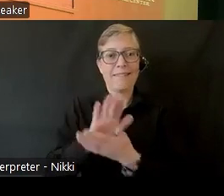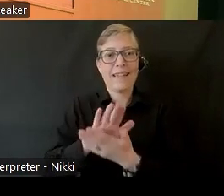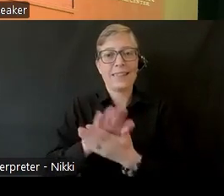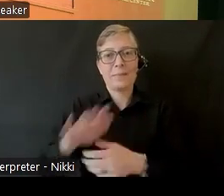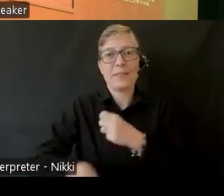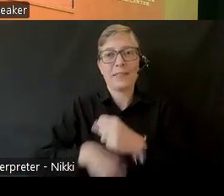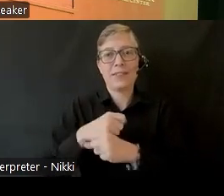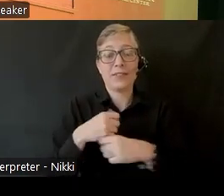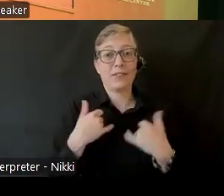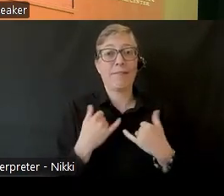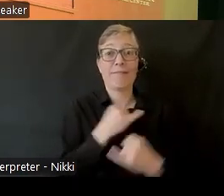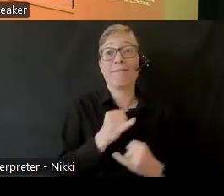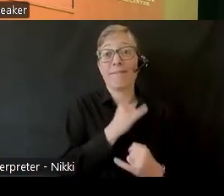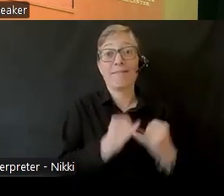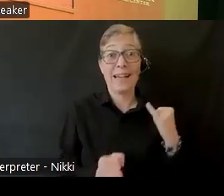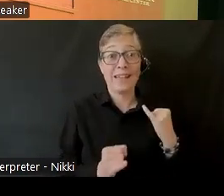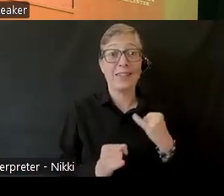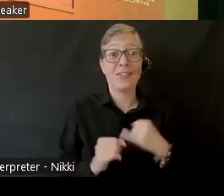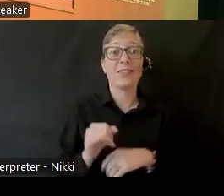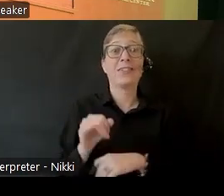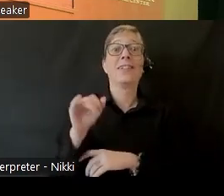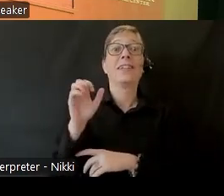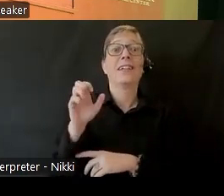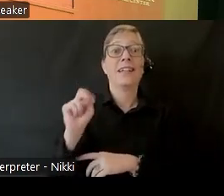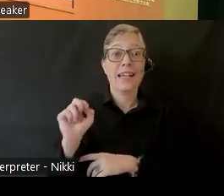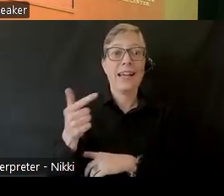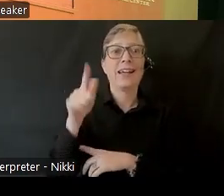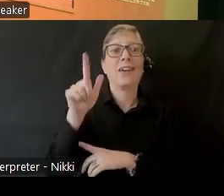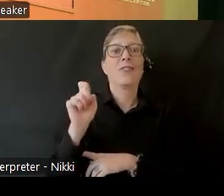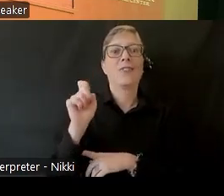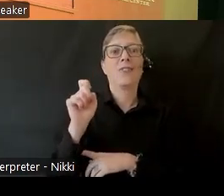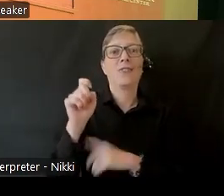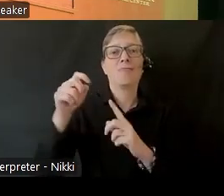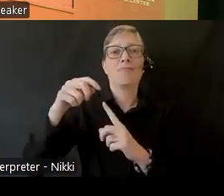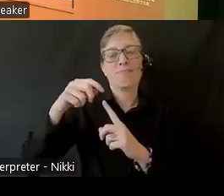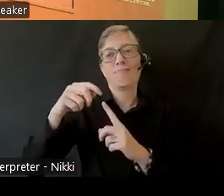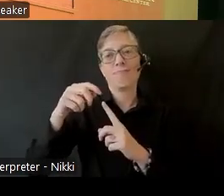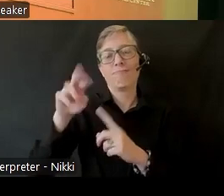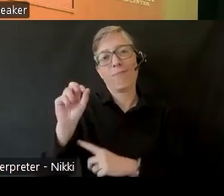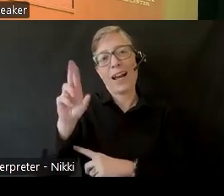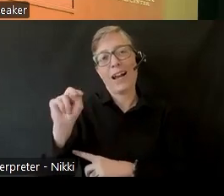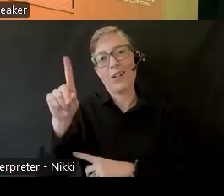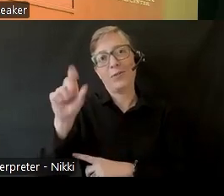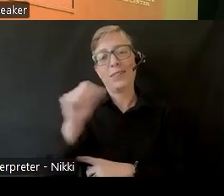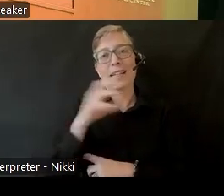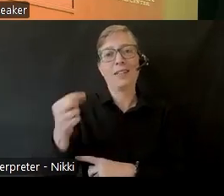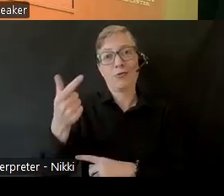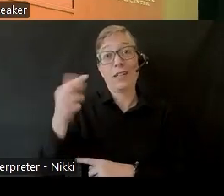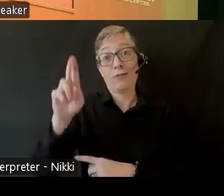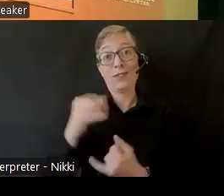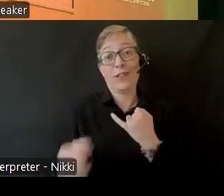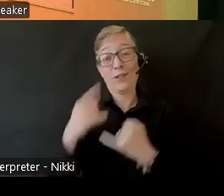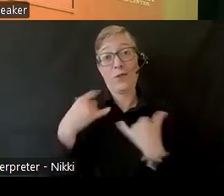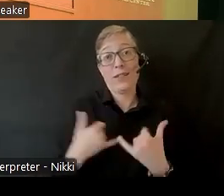final Engel Rounds presentation for the year and actually the final Grand Rounds presentation of the year. So the next one after today